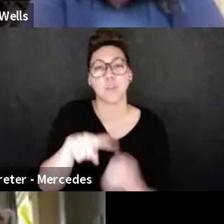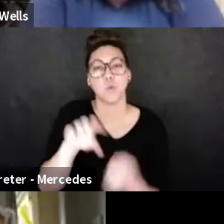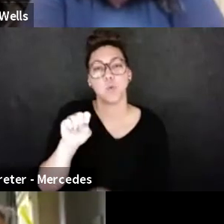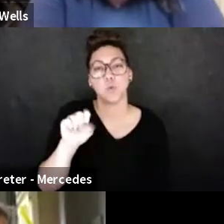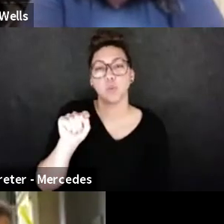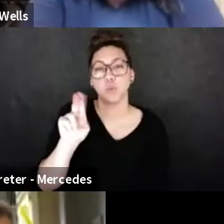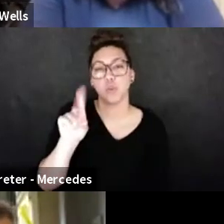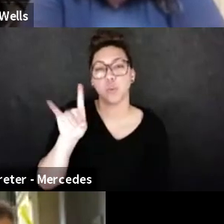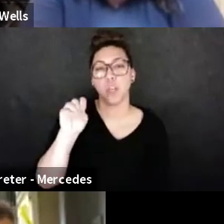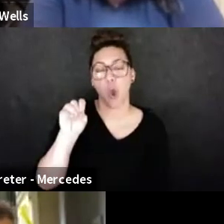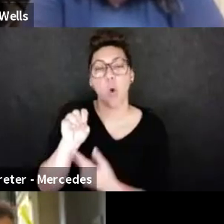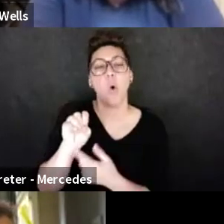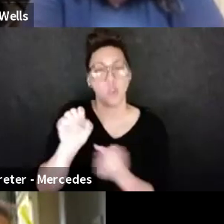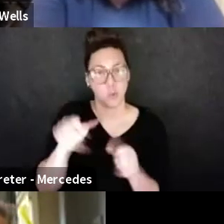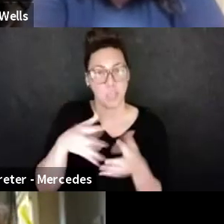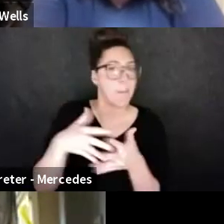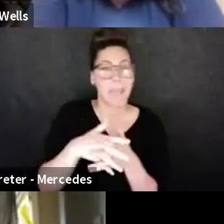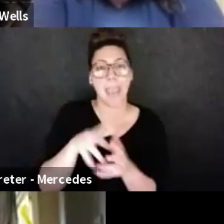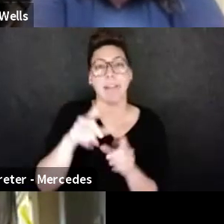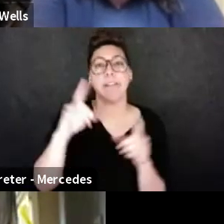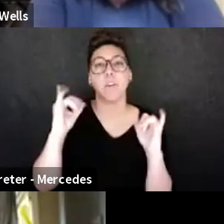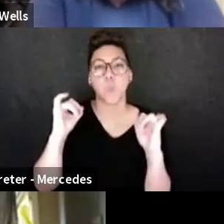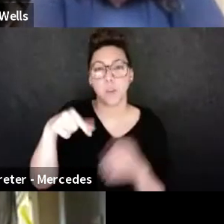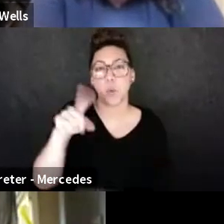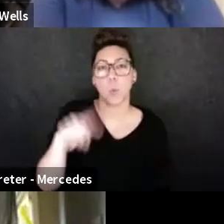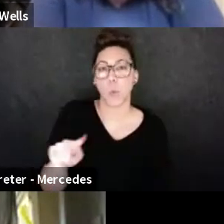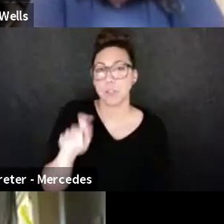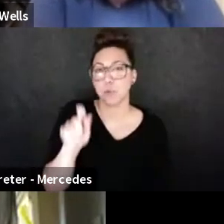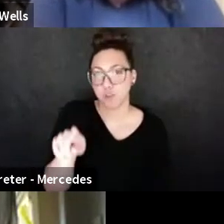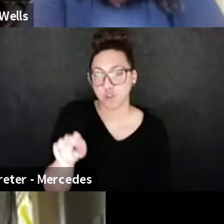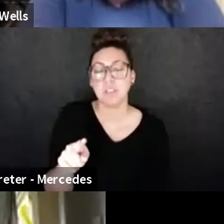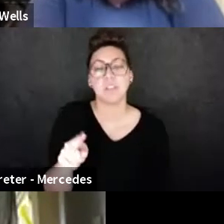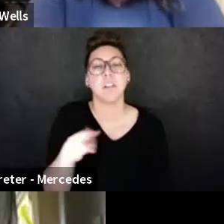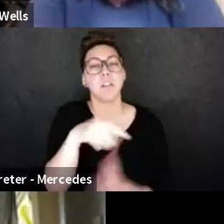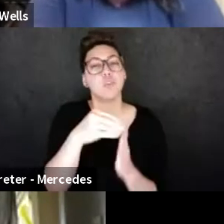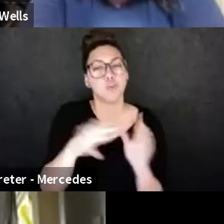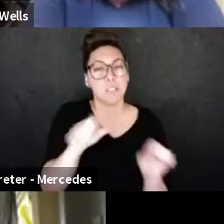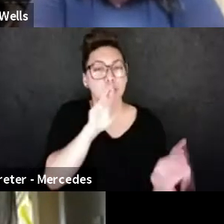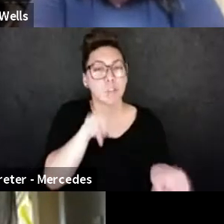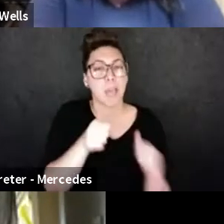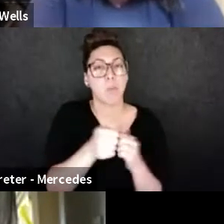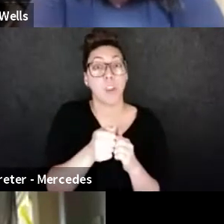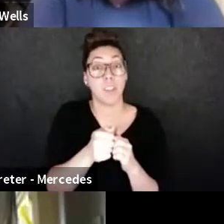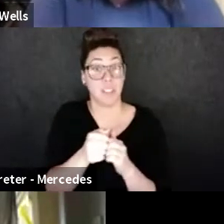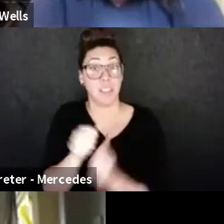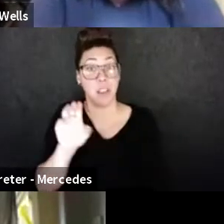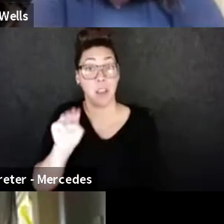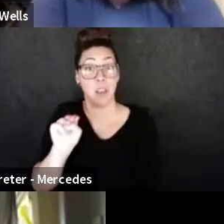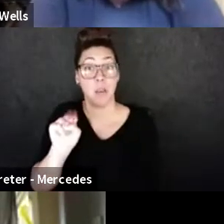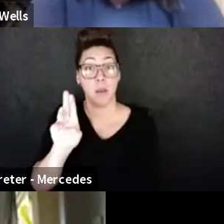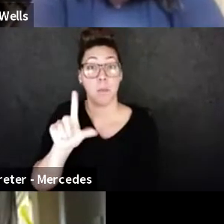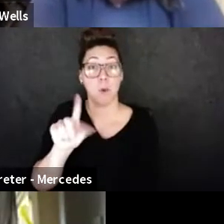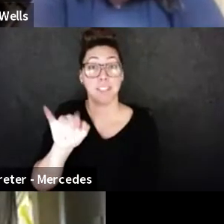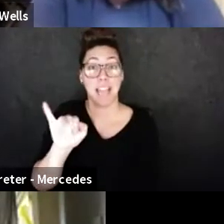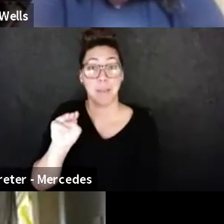has, you can embed quiz questions where students can respond with multimedia. That is